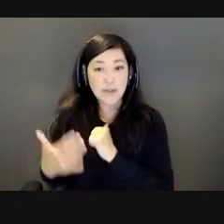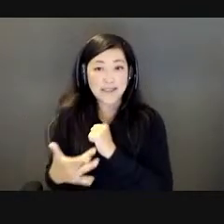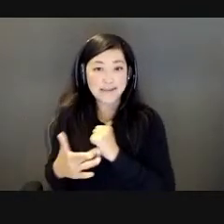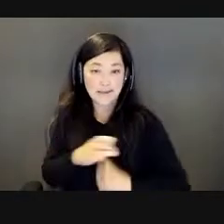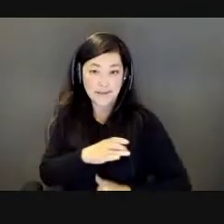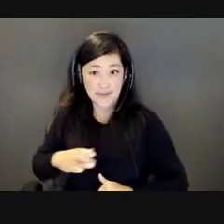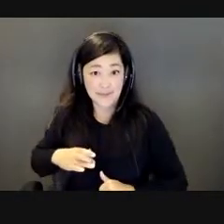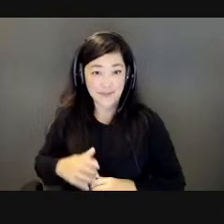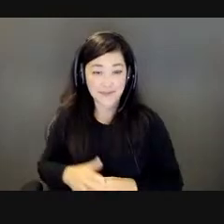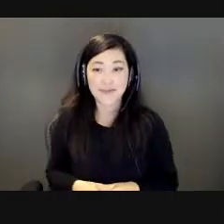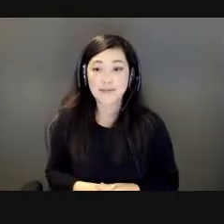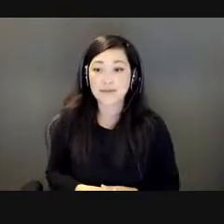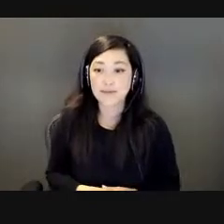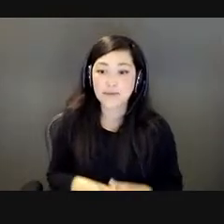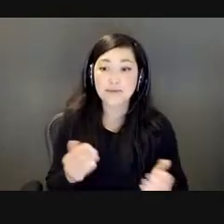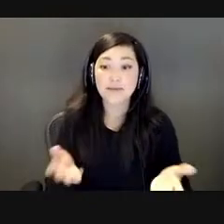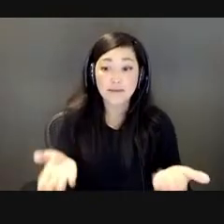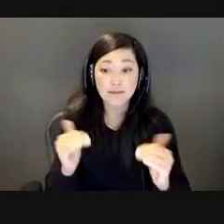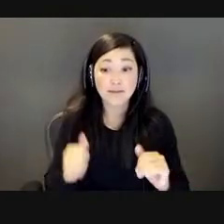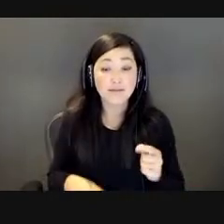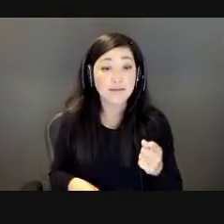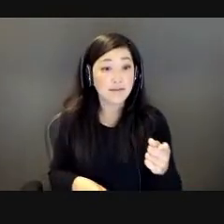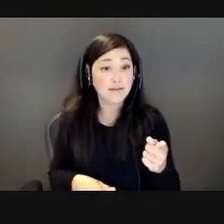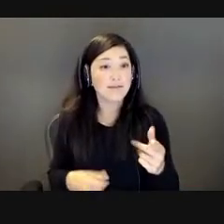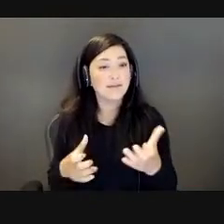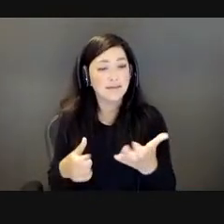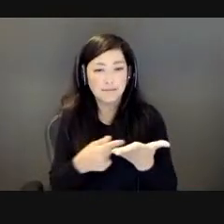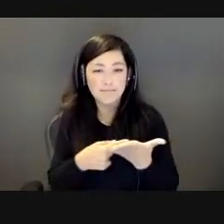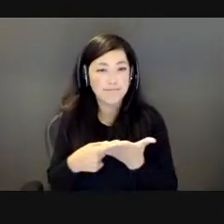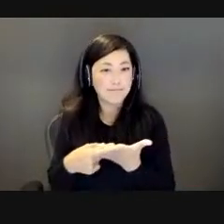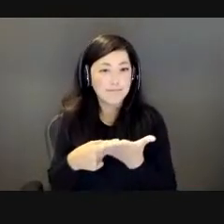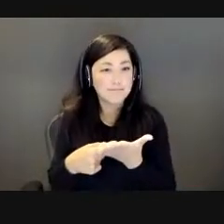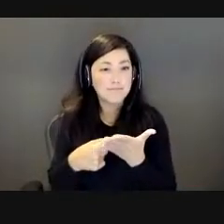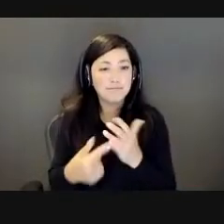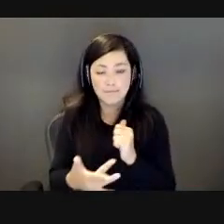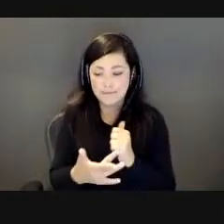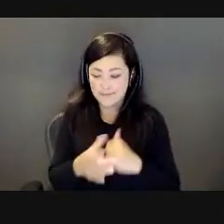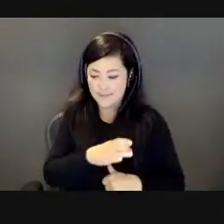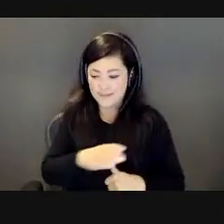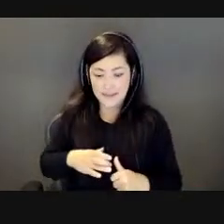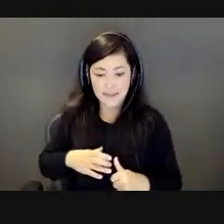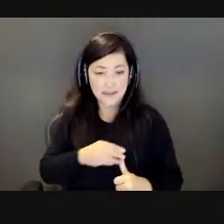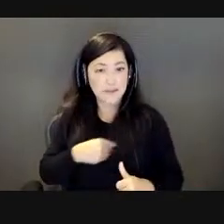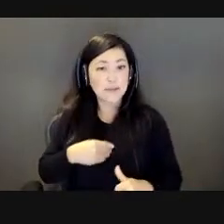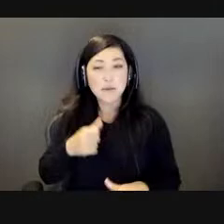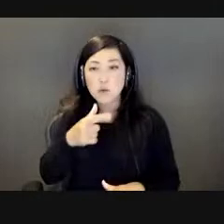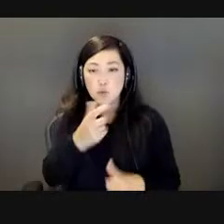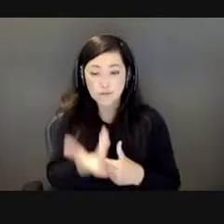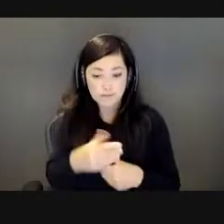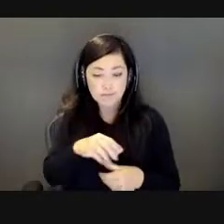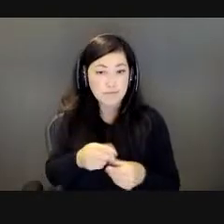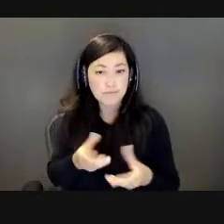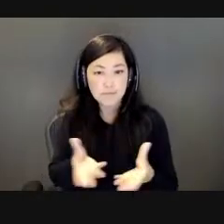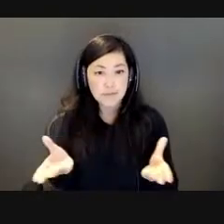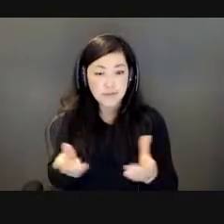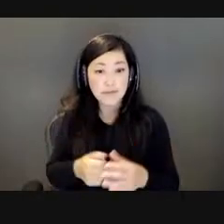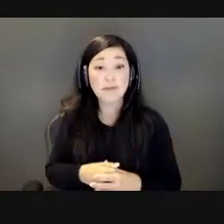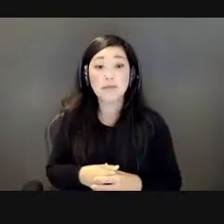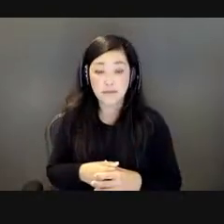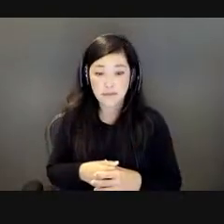On the next slide, I just want to talk a bit about the composition of technical committees. So in general,